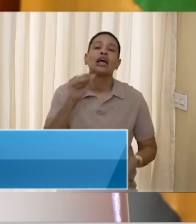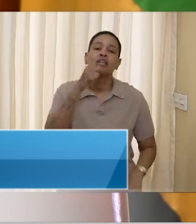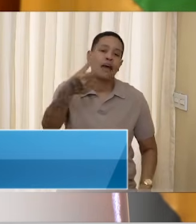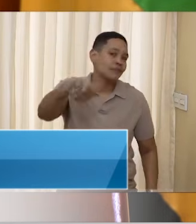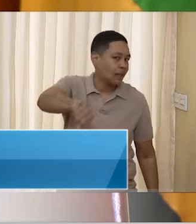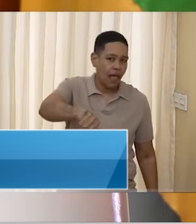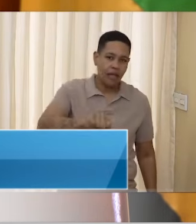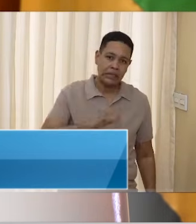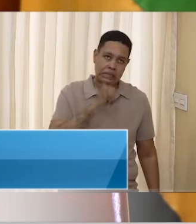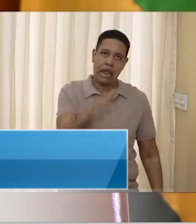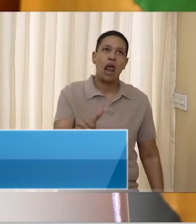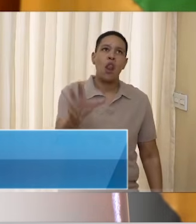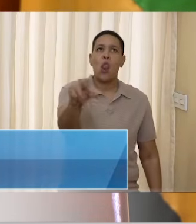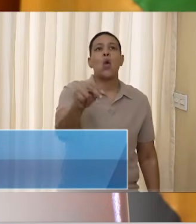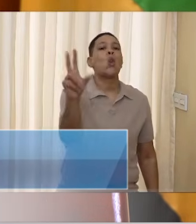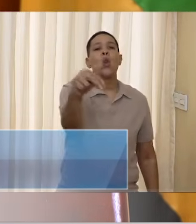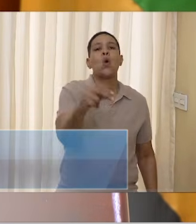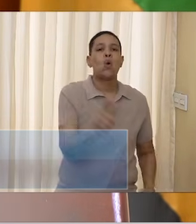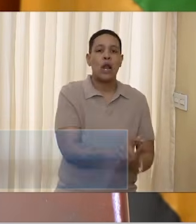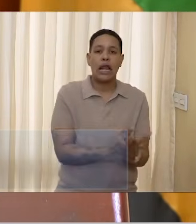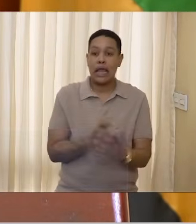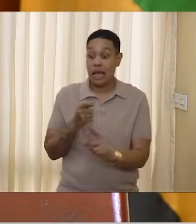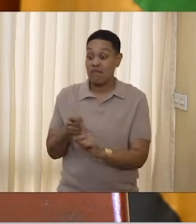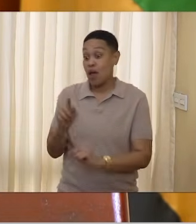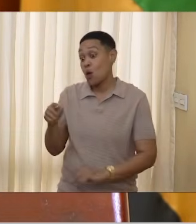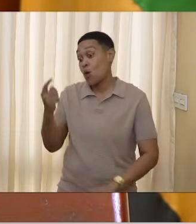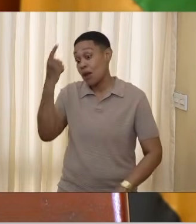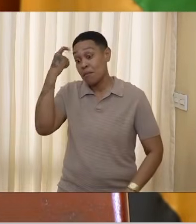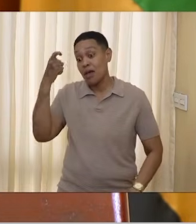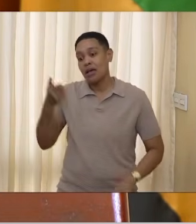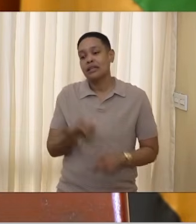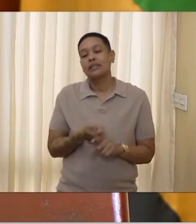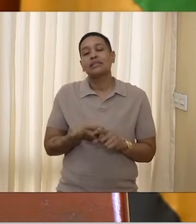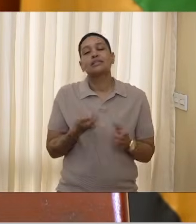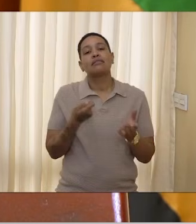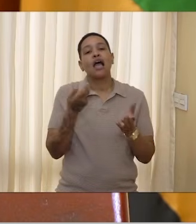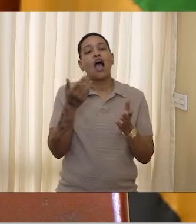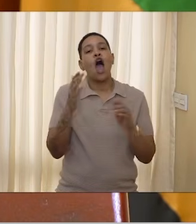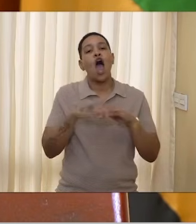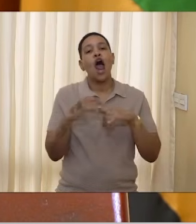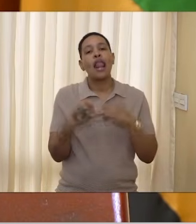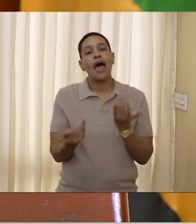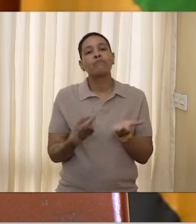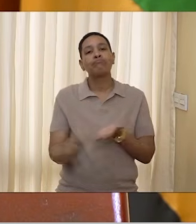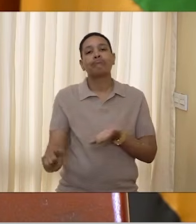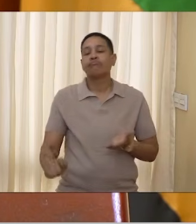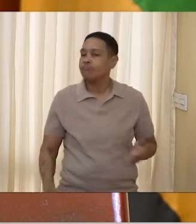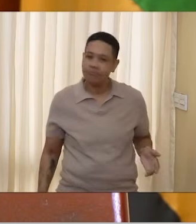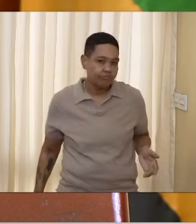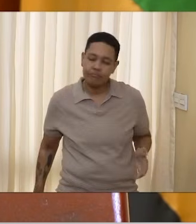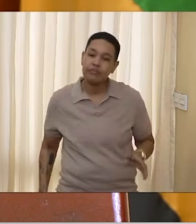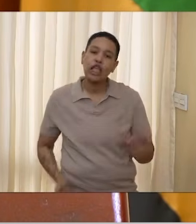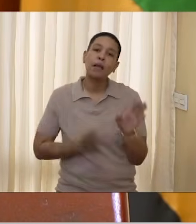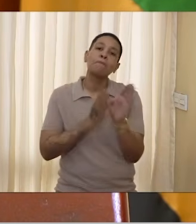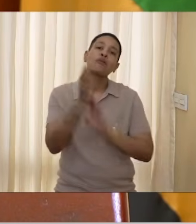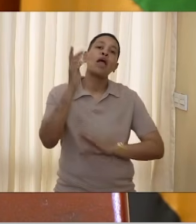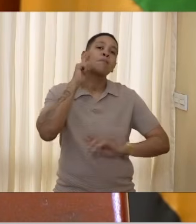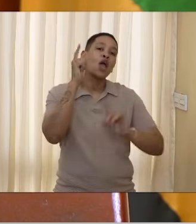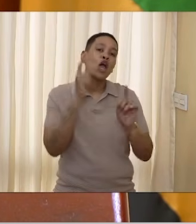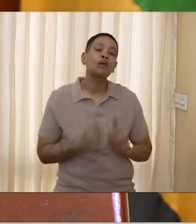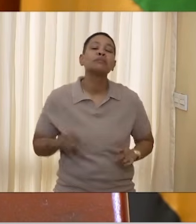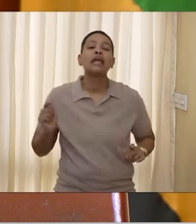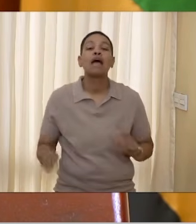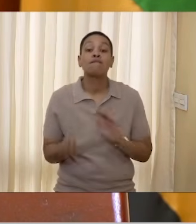denied legal effect solely because it is in an electronic form. The primary objectives of